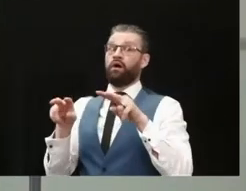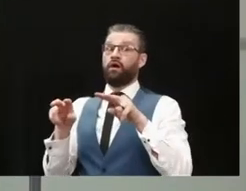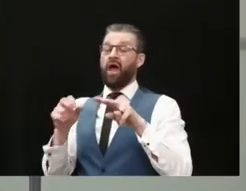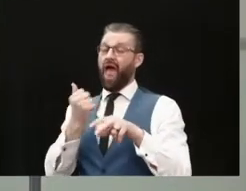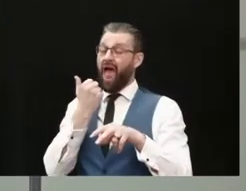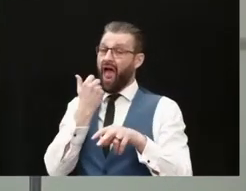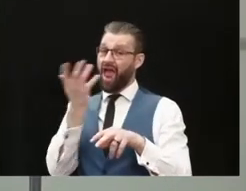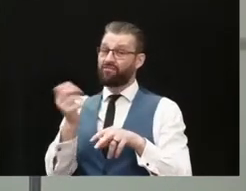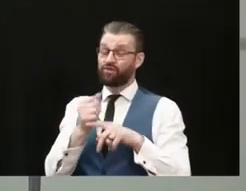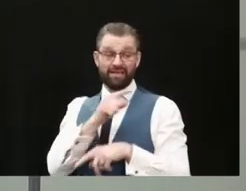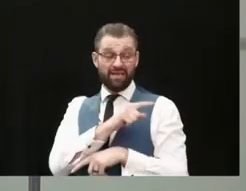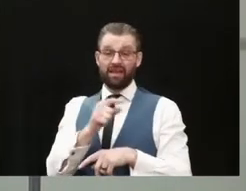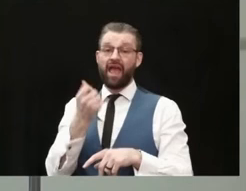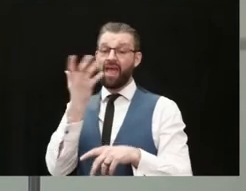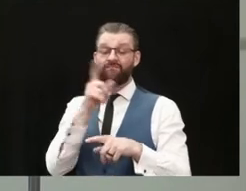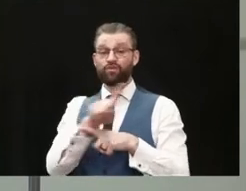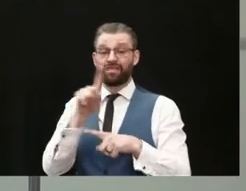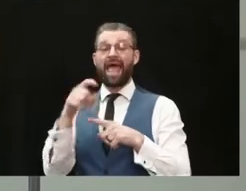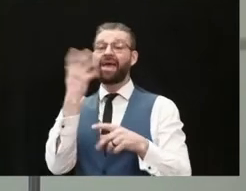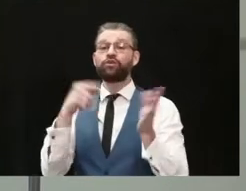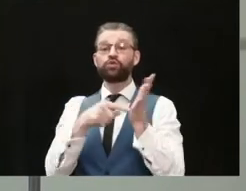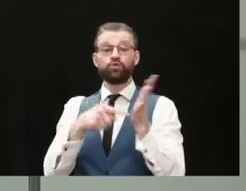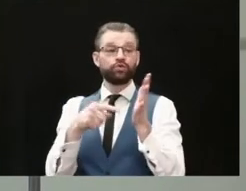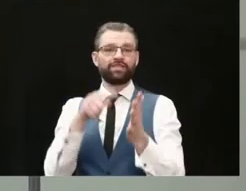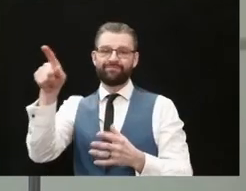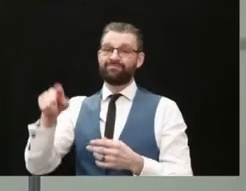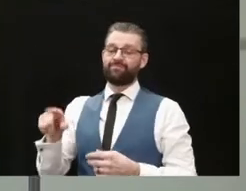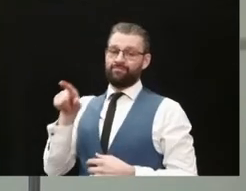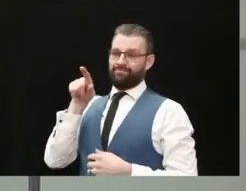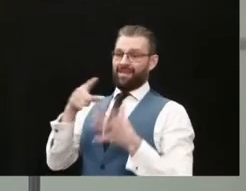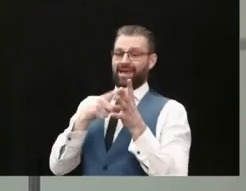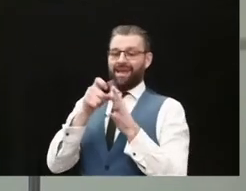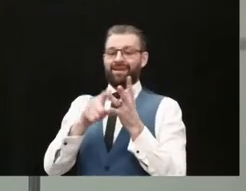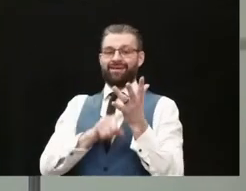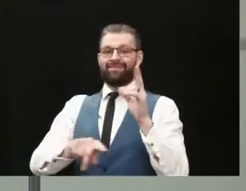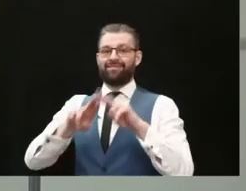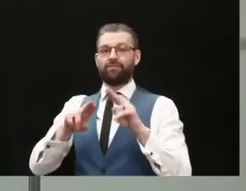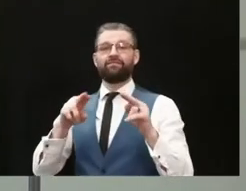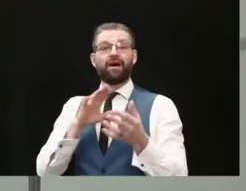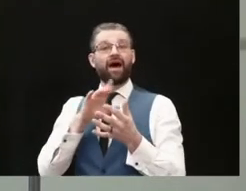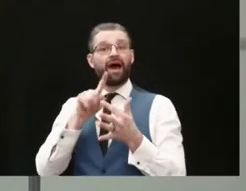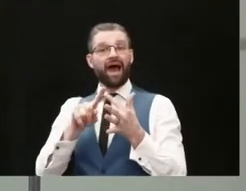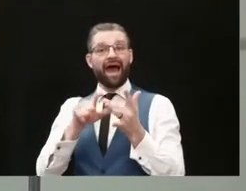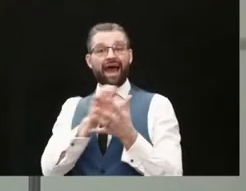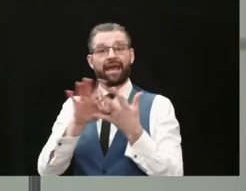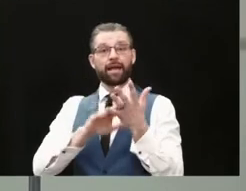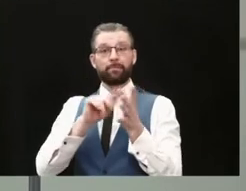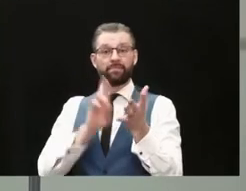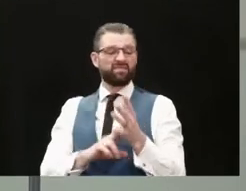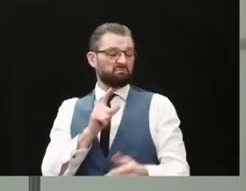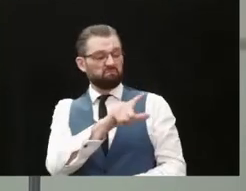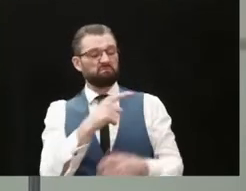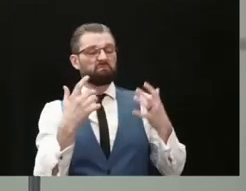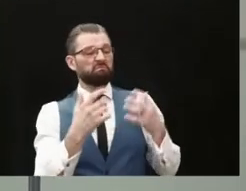leave every week on a Tuesday, all organized by Adolf Eichmann, anything between 900 and 3,000 people, mostly in